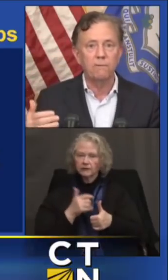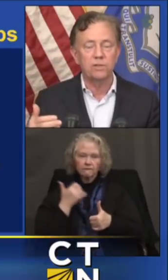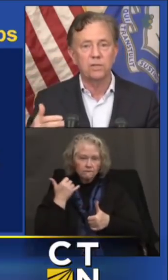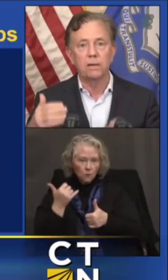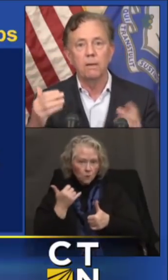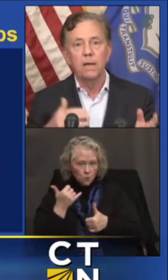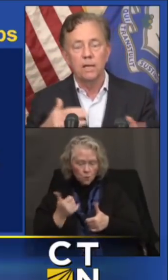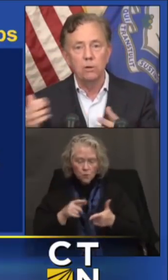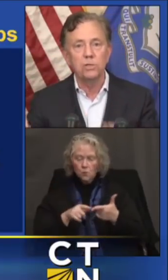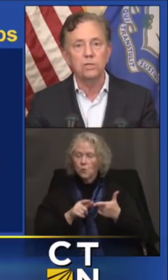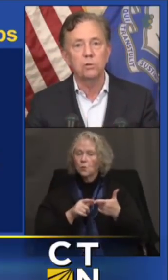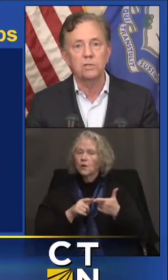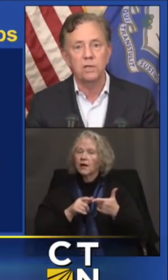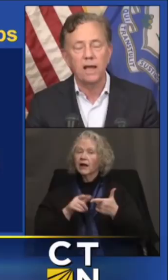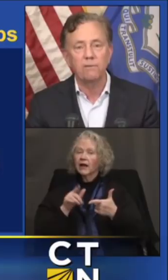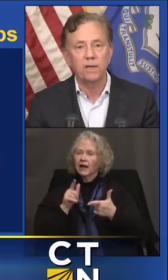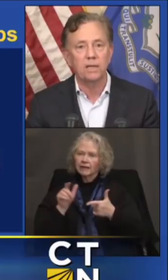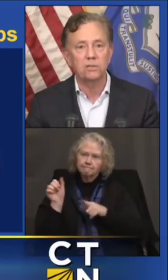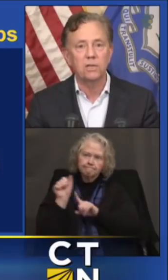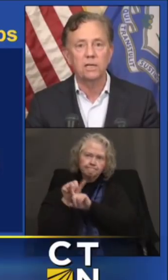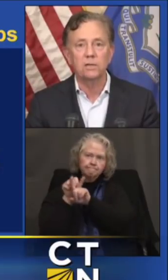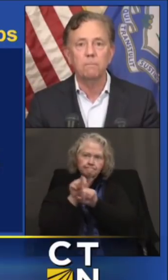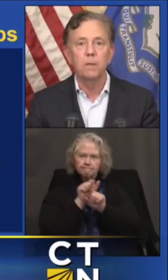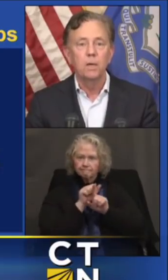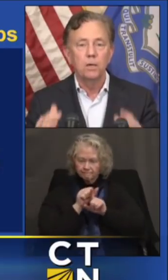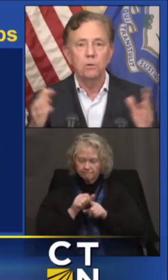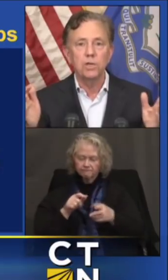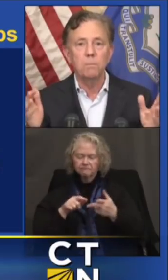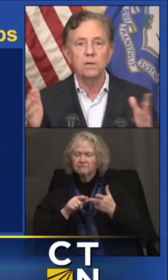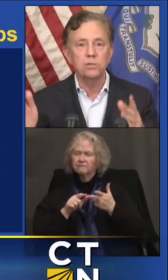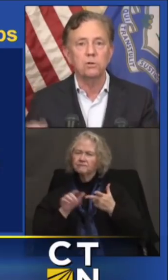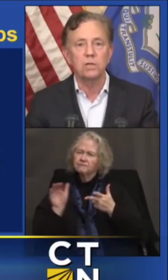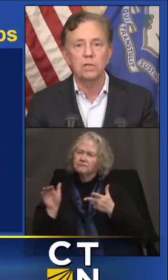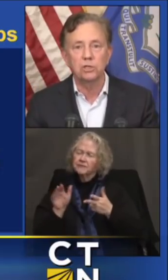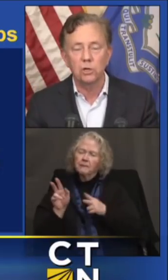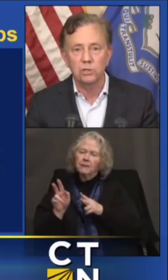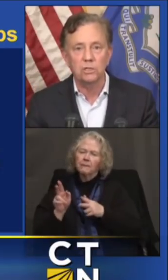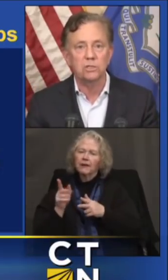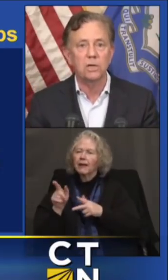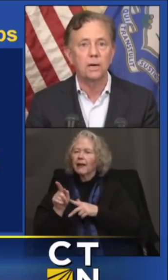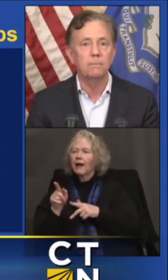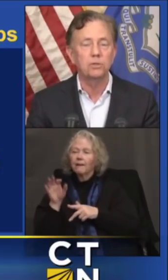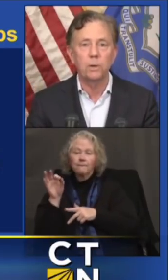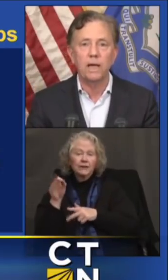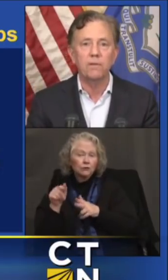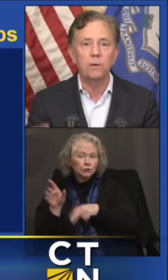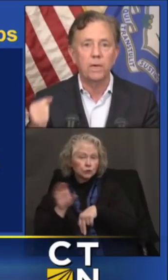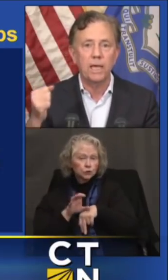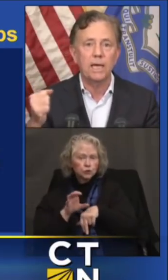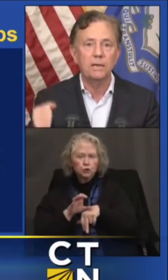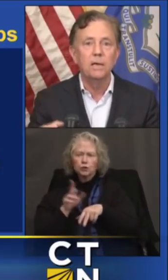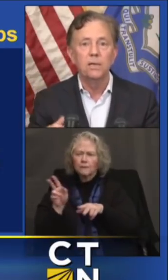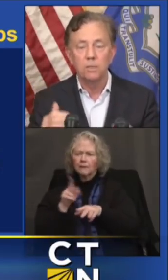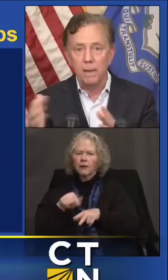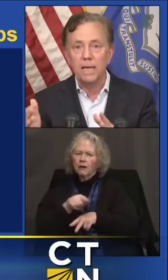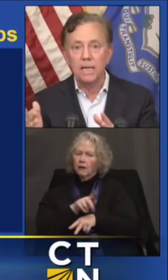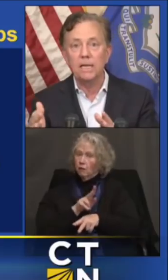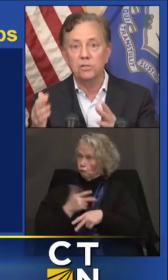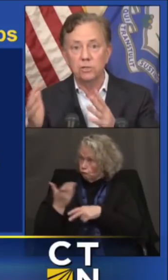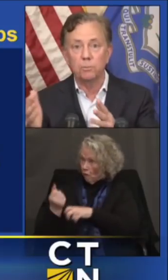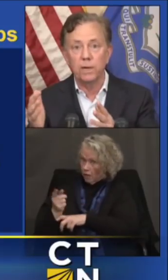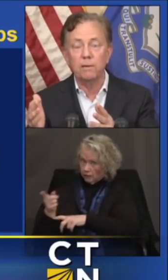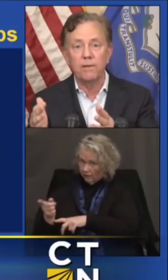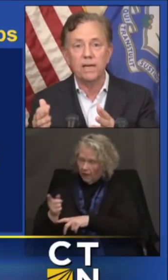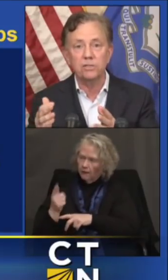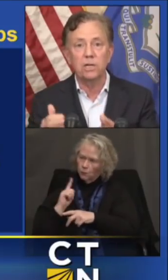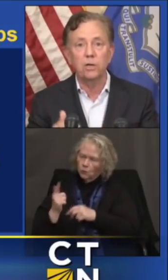door-to-door canvassing and using trusted advocates and using ministers at the churches, doing everything we can to make it